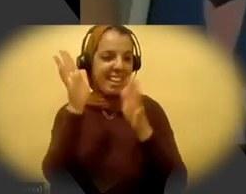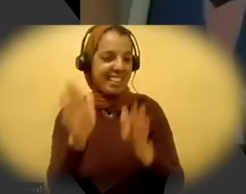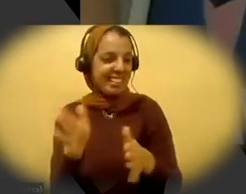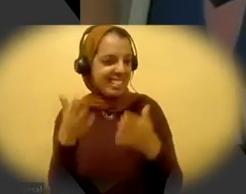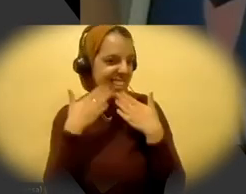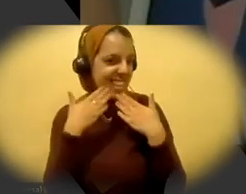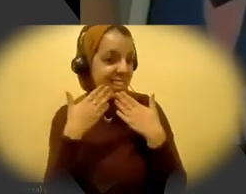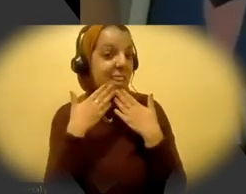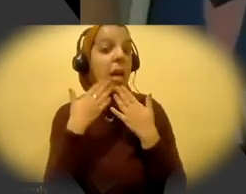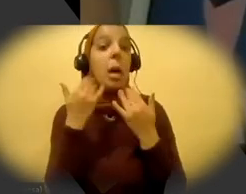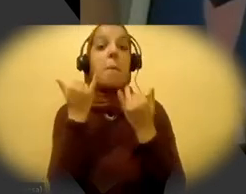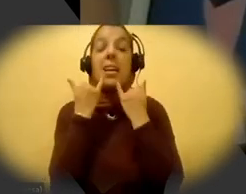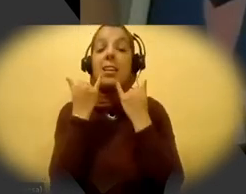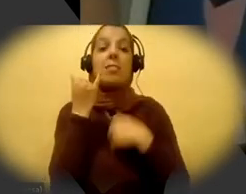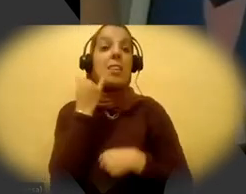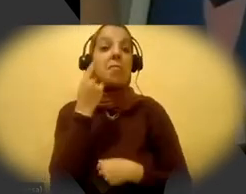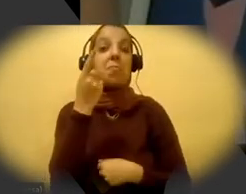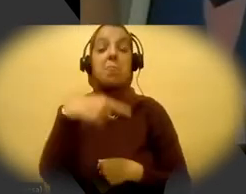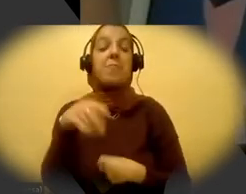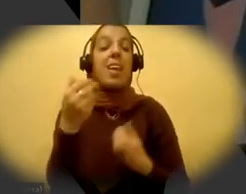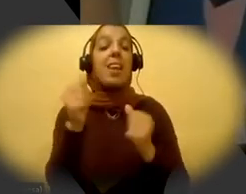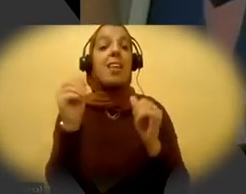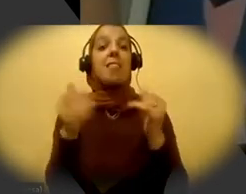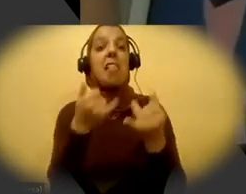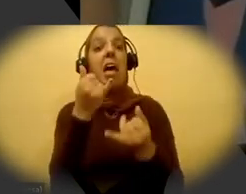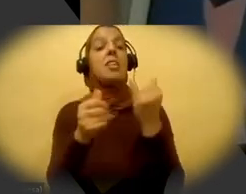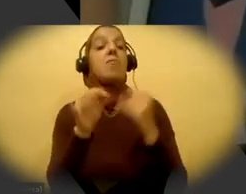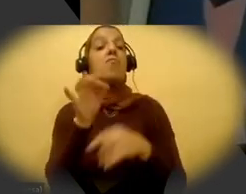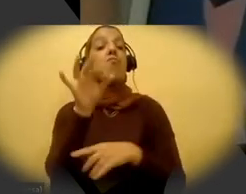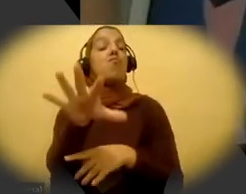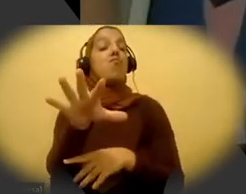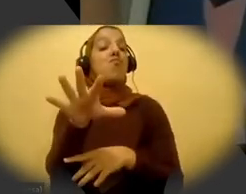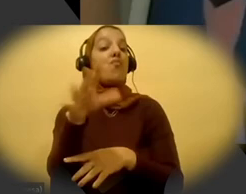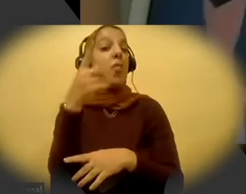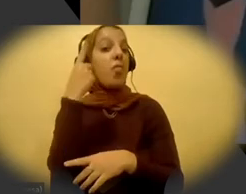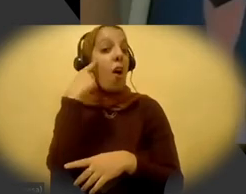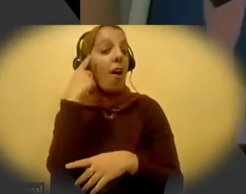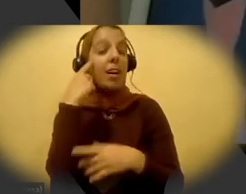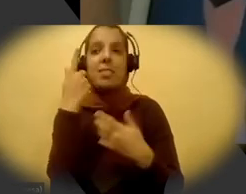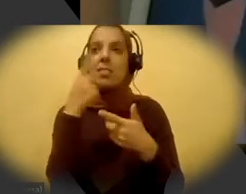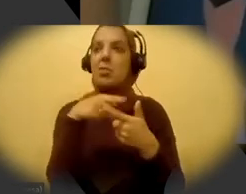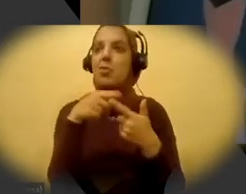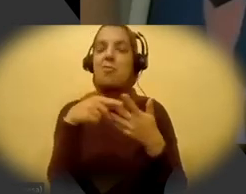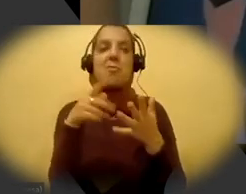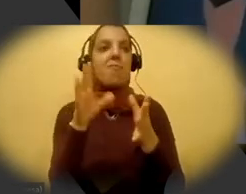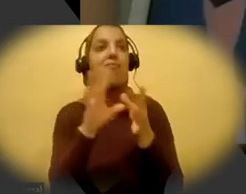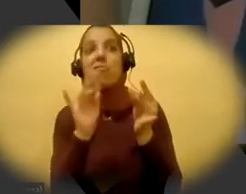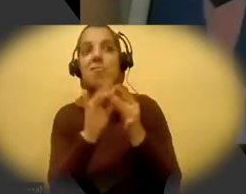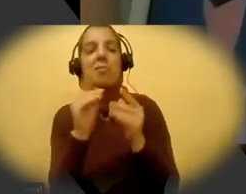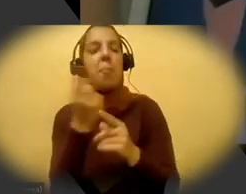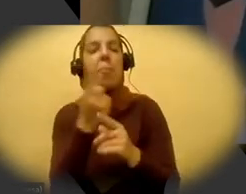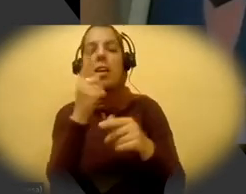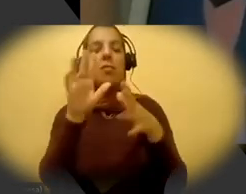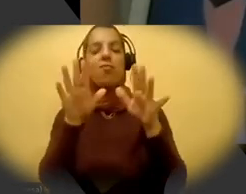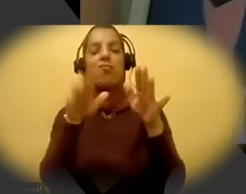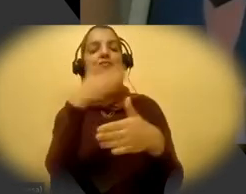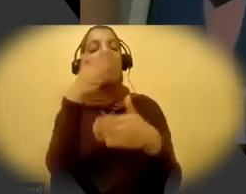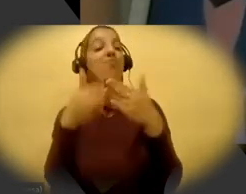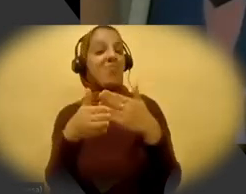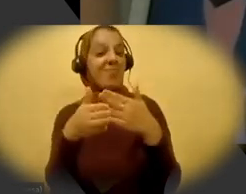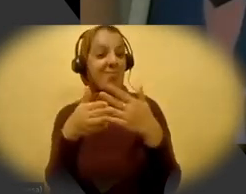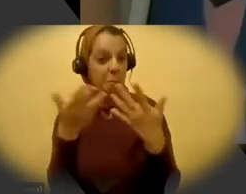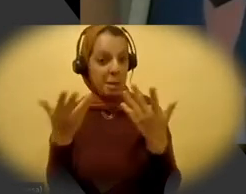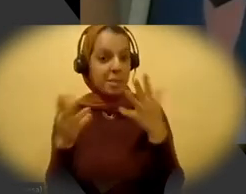any, like, last words that you guys want to share, a last thought, something to wrap up on, why don't we